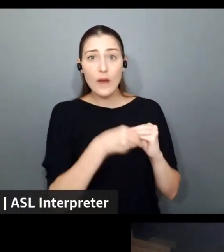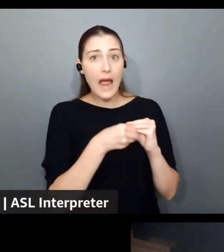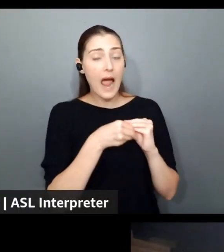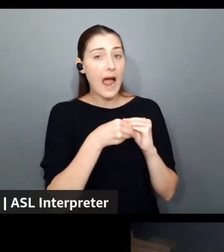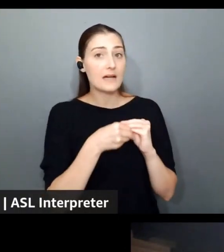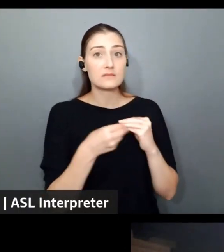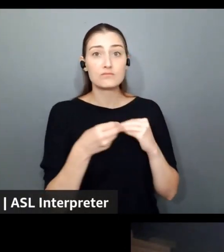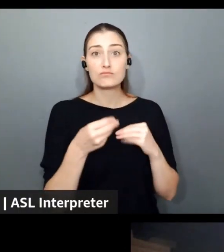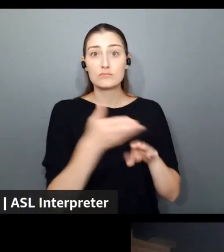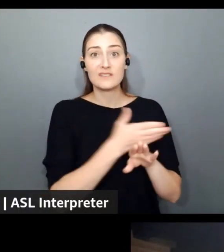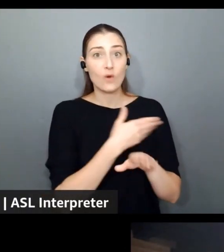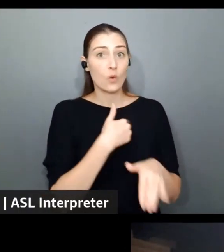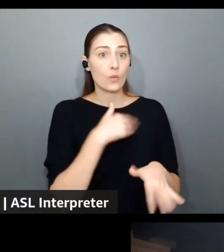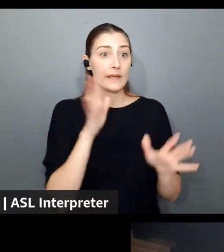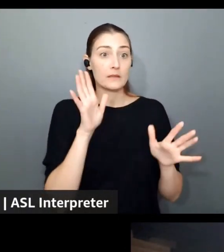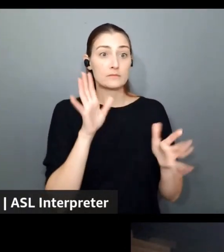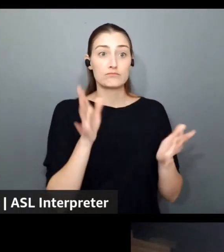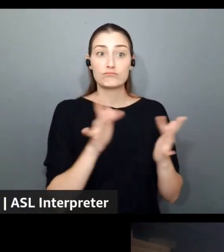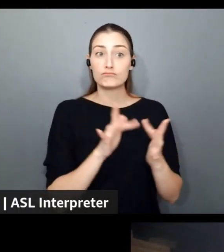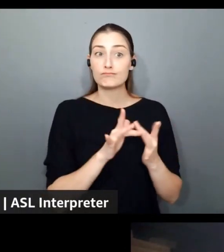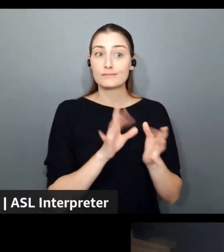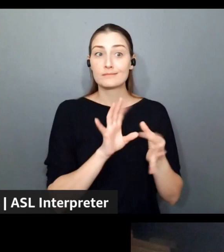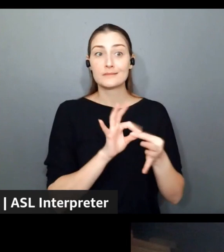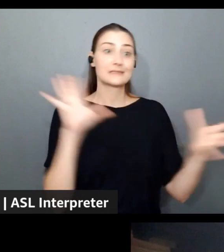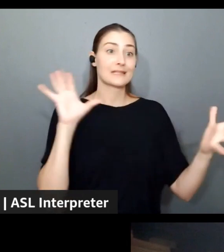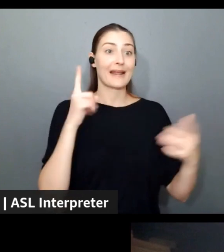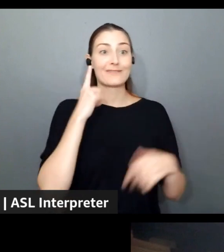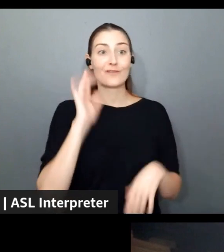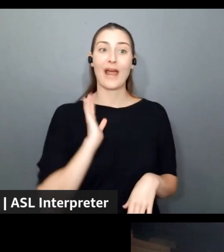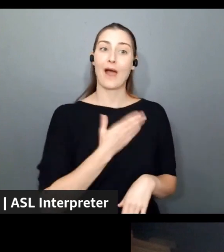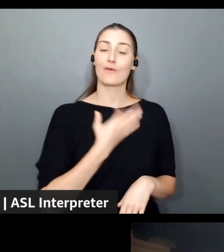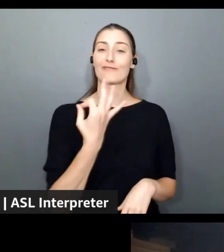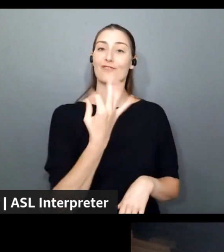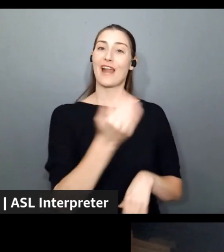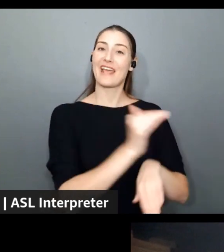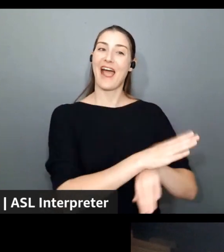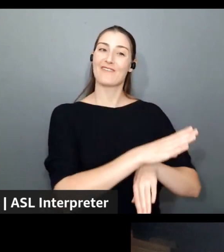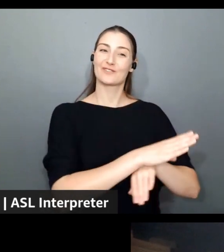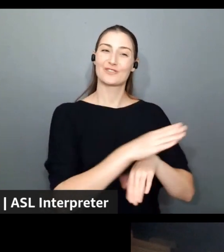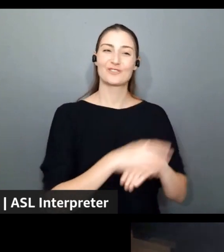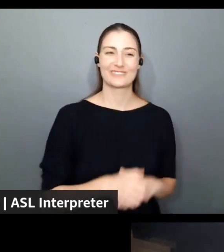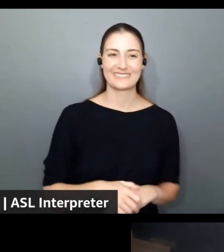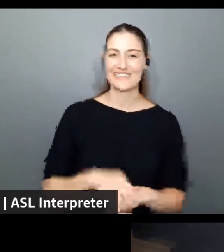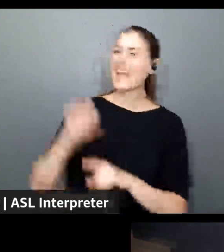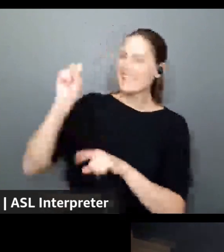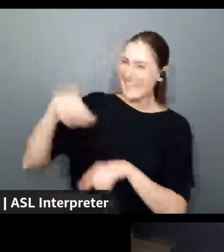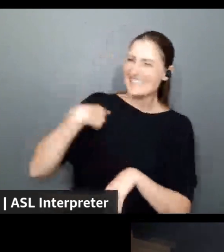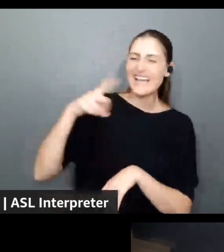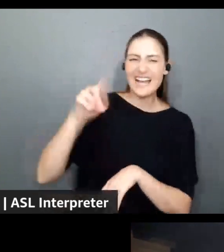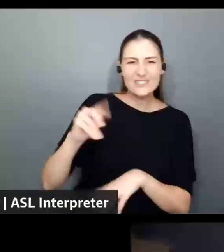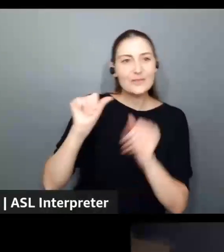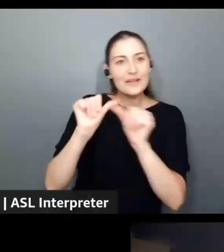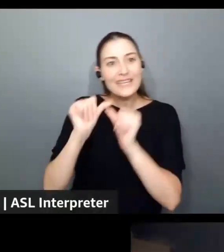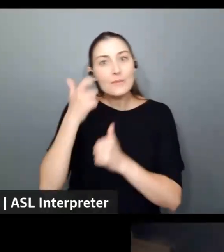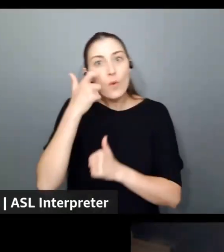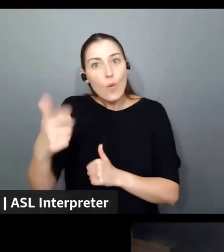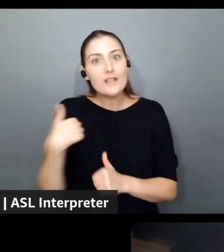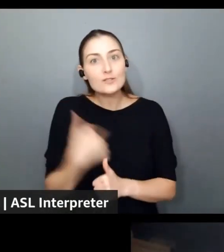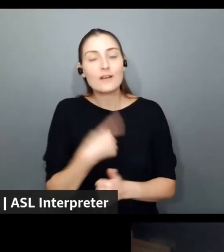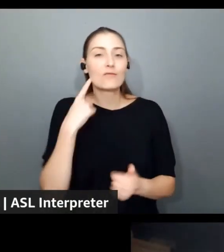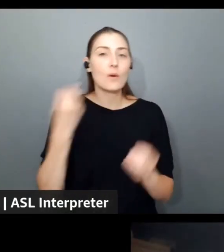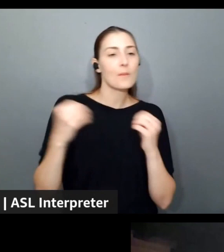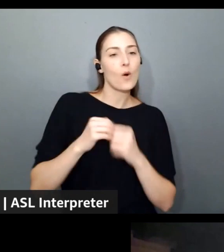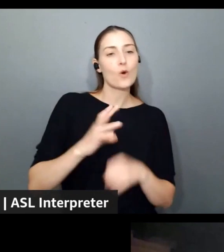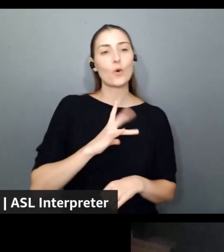we sign off for our Friday afternoon? Yes, I do. I just want to say keep watching us for more cool content.